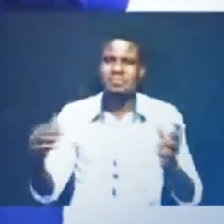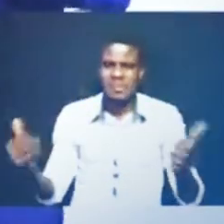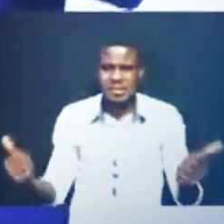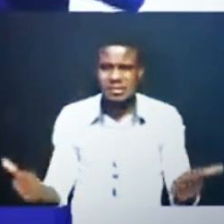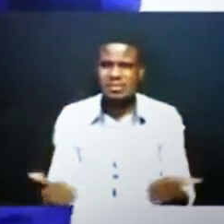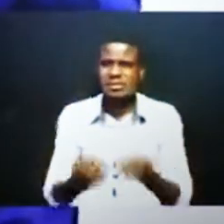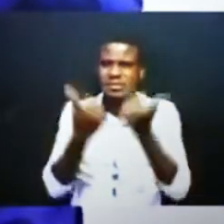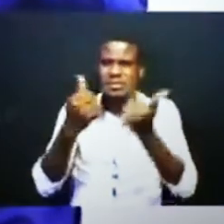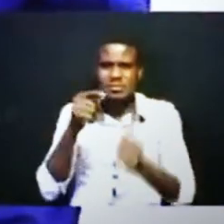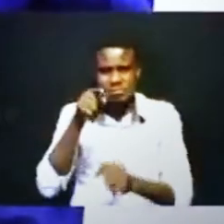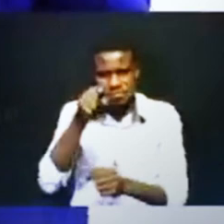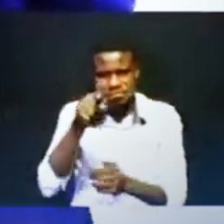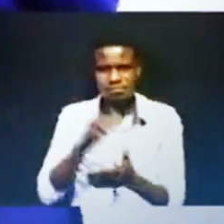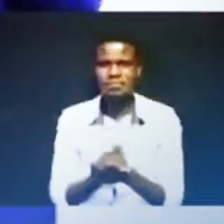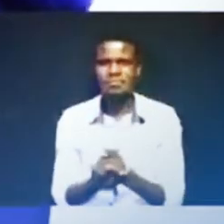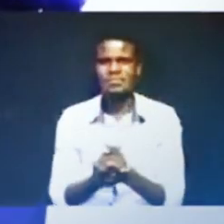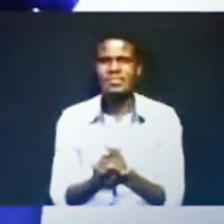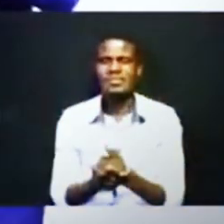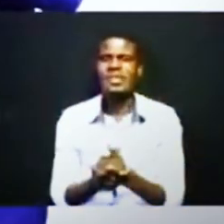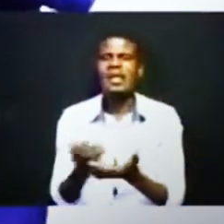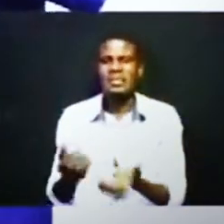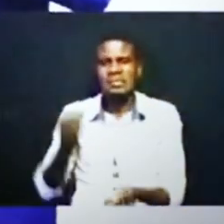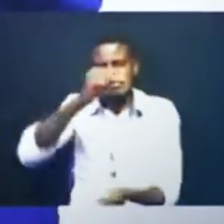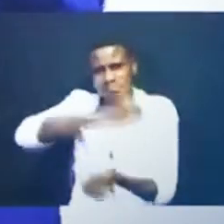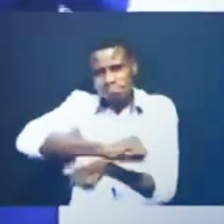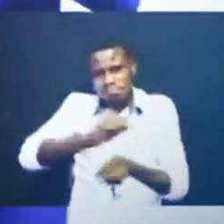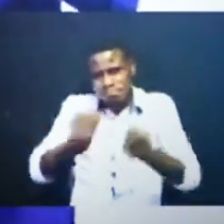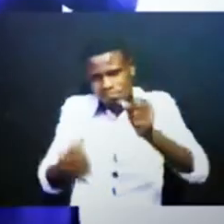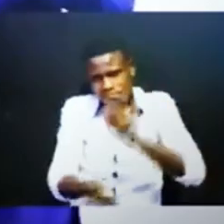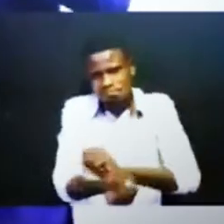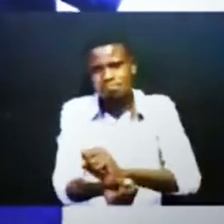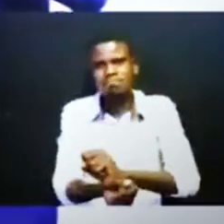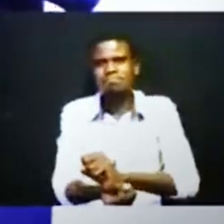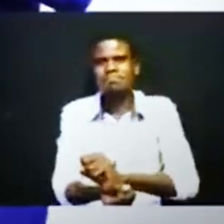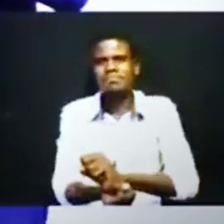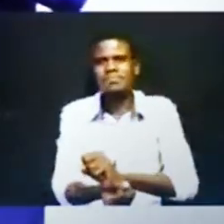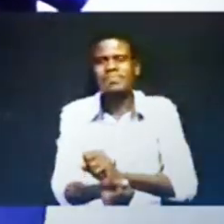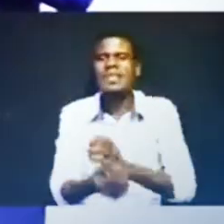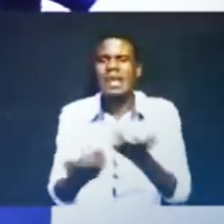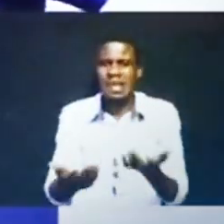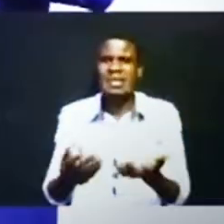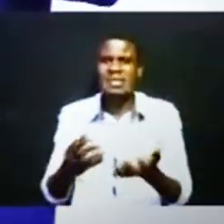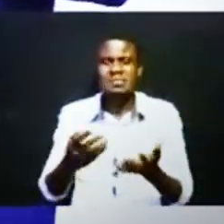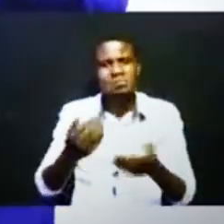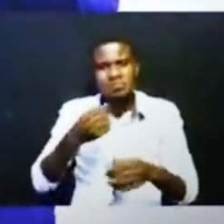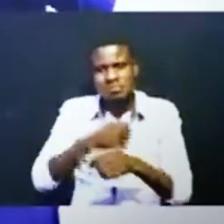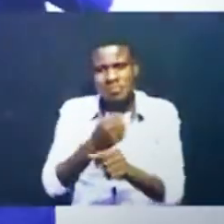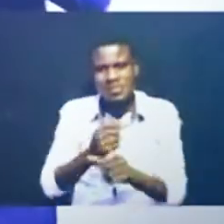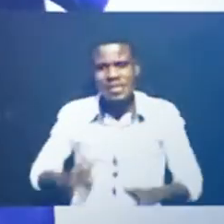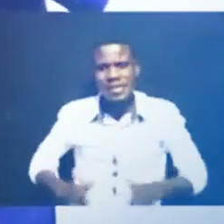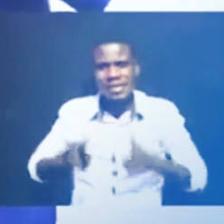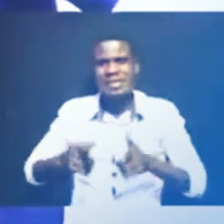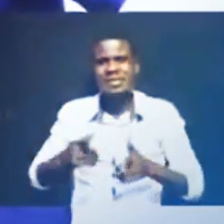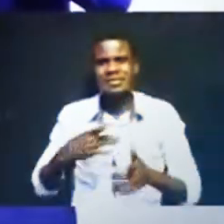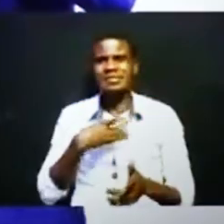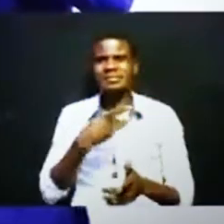challenge you. Turn and you live. Live like a Christian.